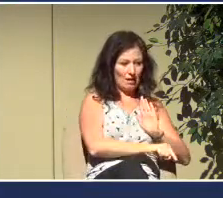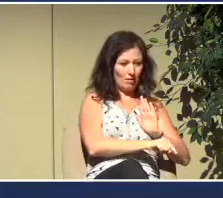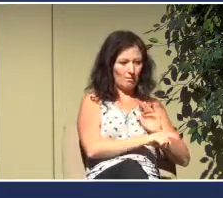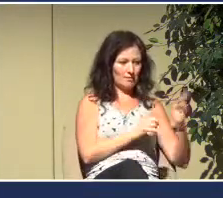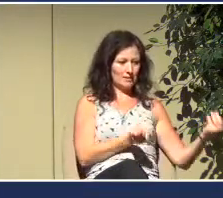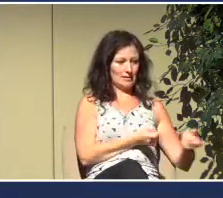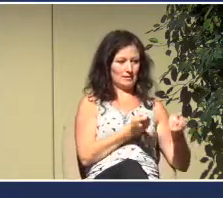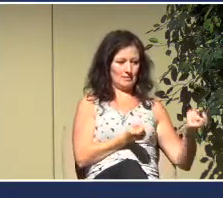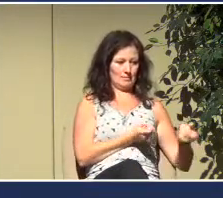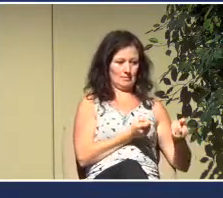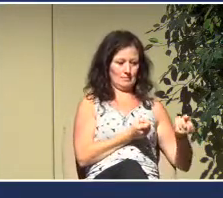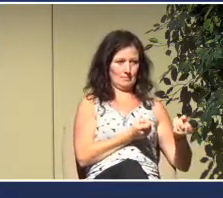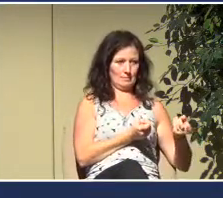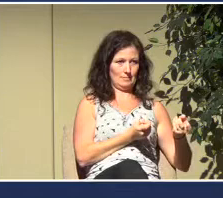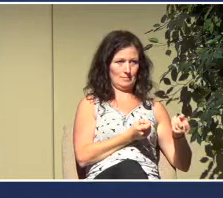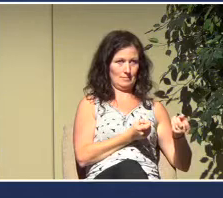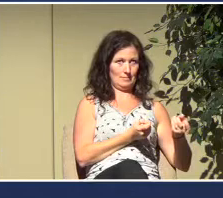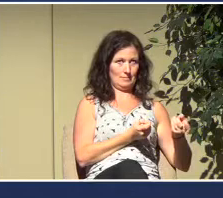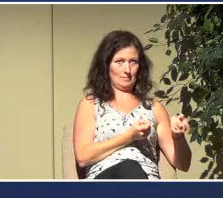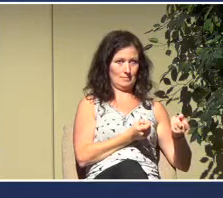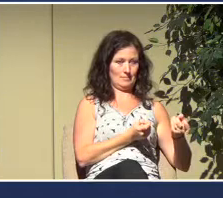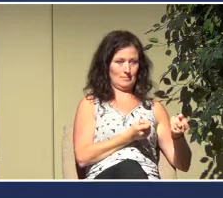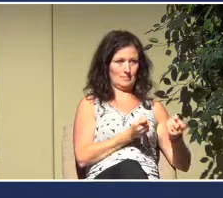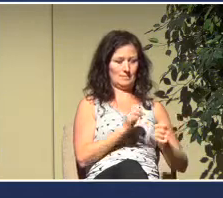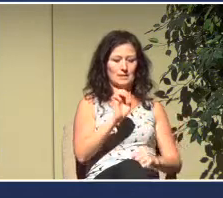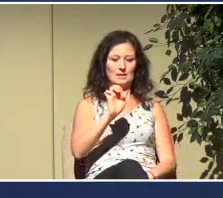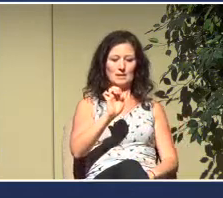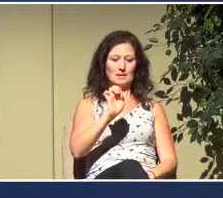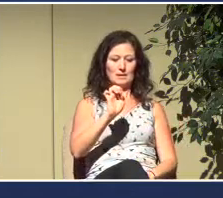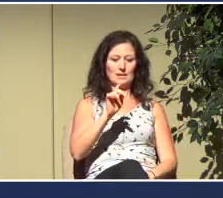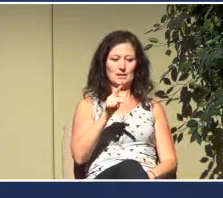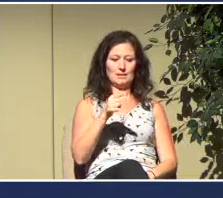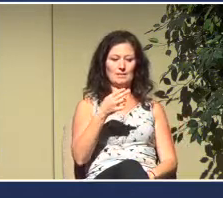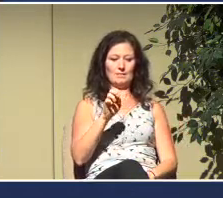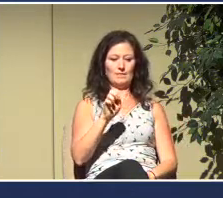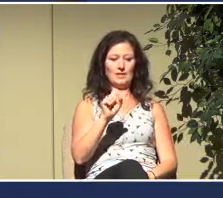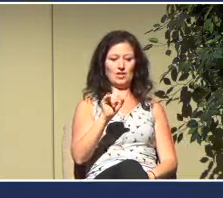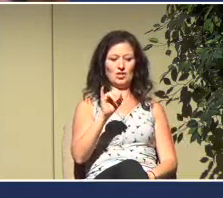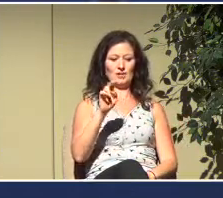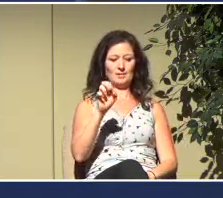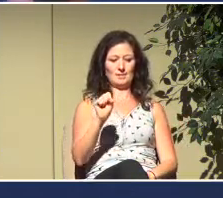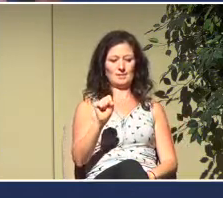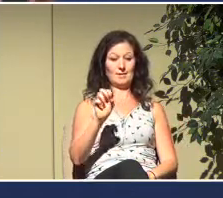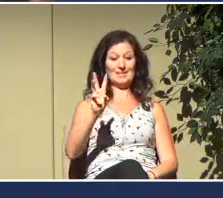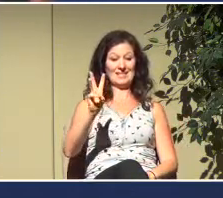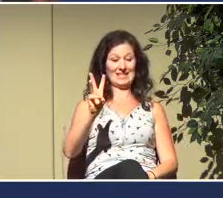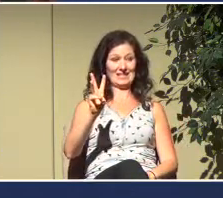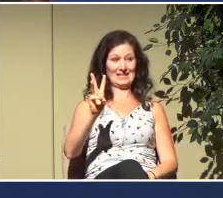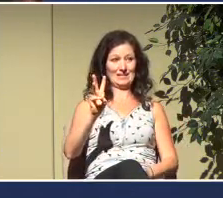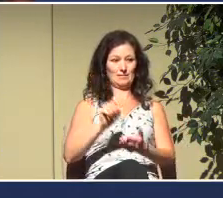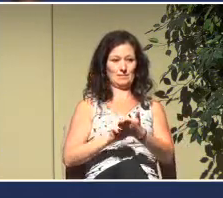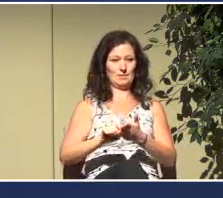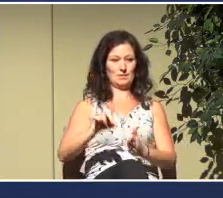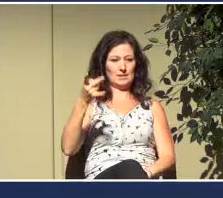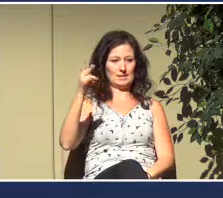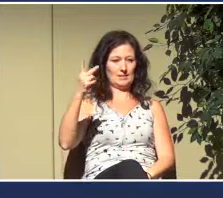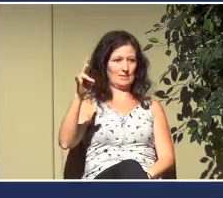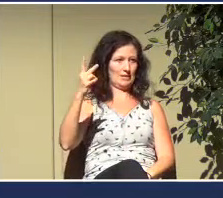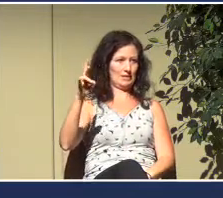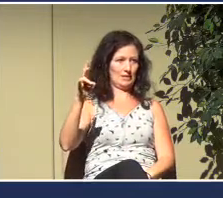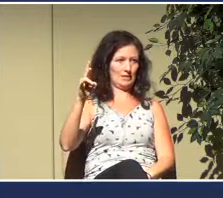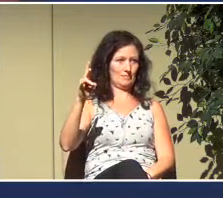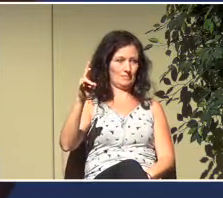Spirit. By the Spirit. Okay. Ephesians 6, verse 17. You don't have to look it up if you don't want, although you can. It's